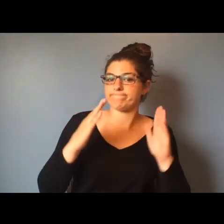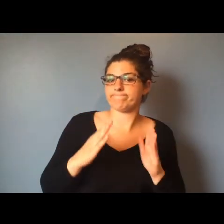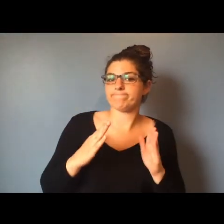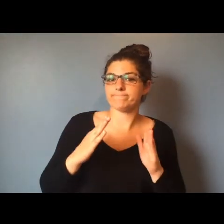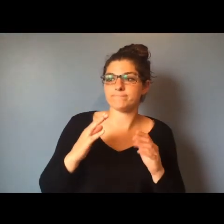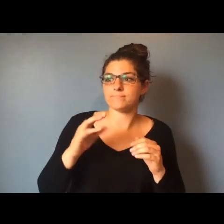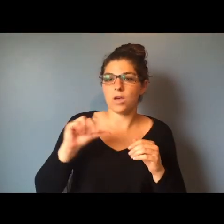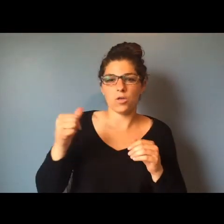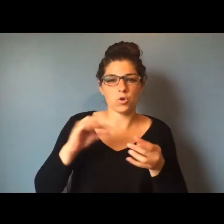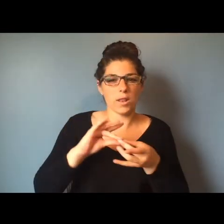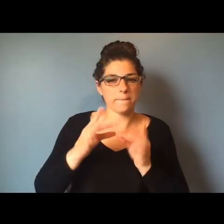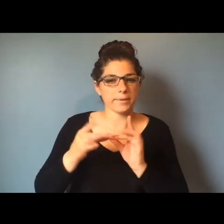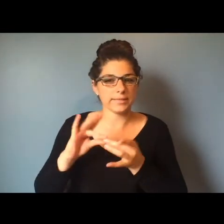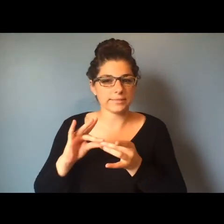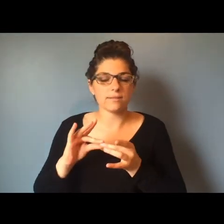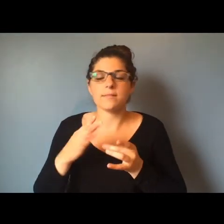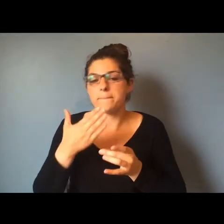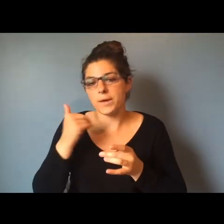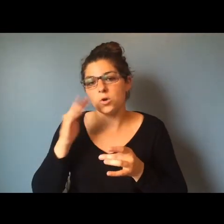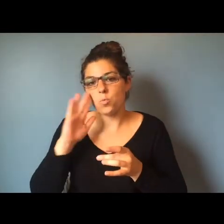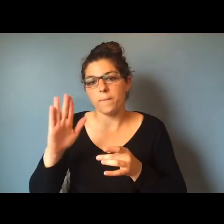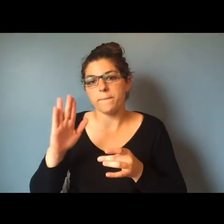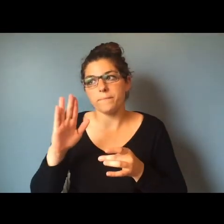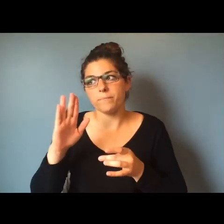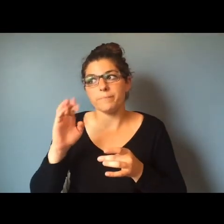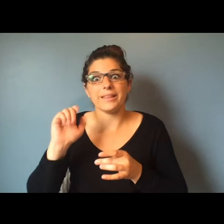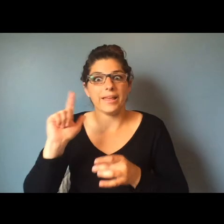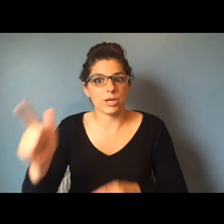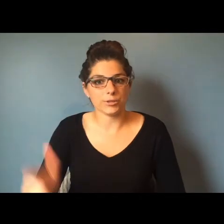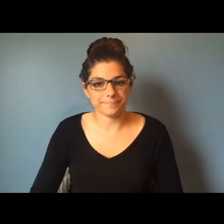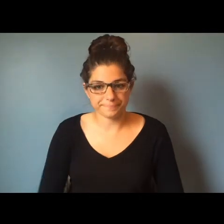Olympians, the better it'll be in the long run.